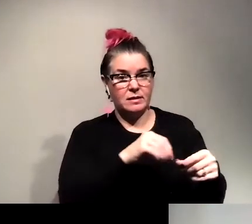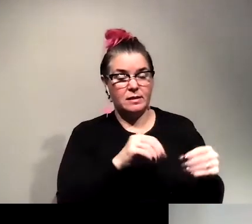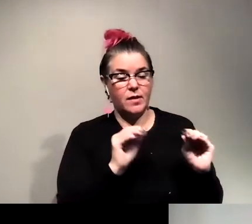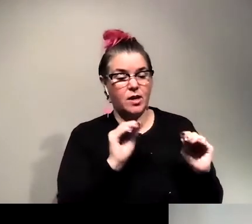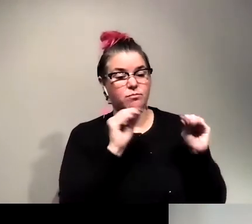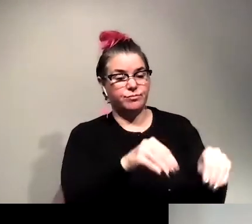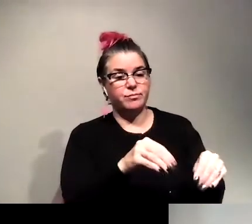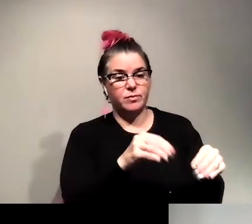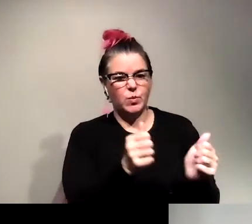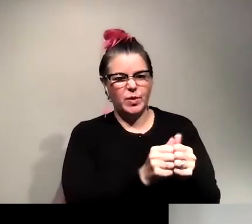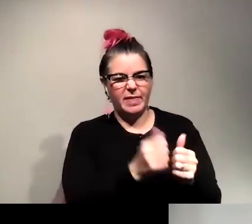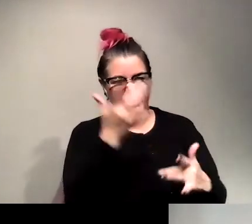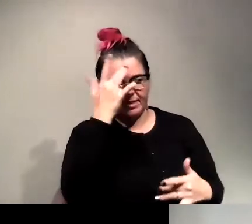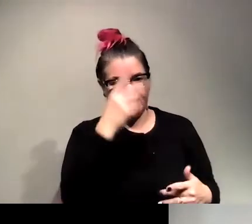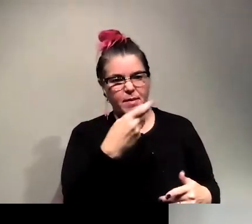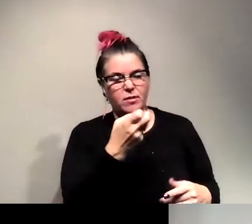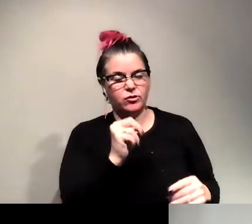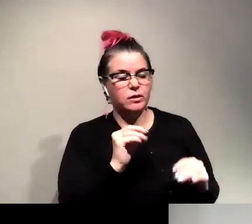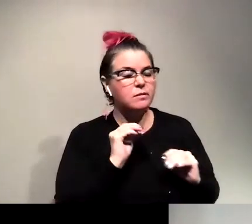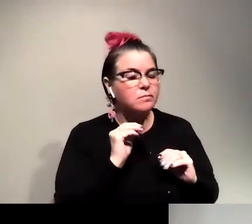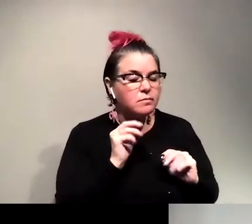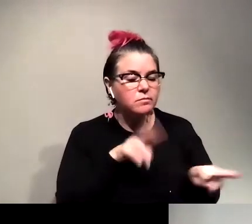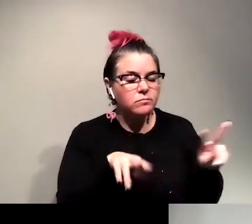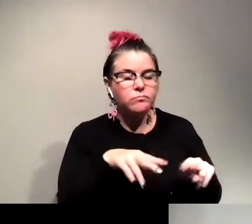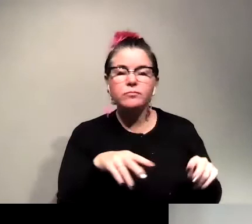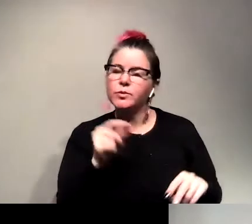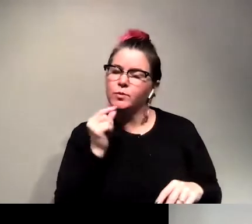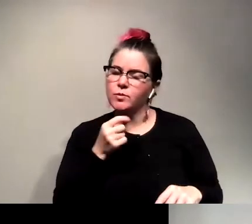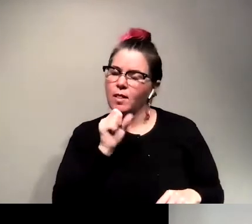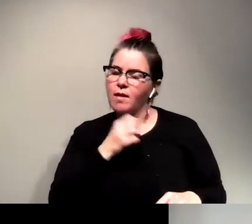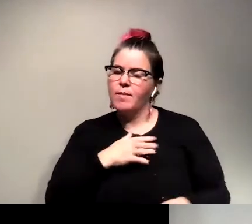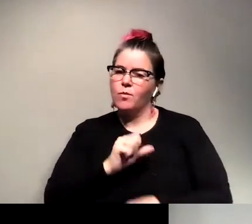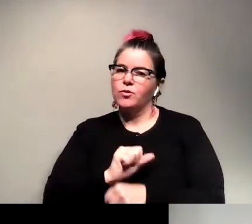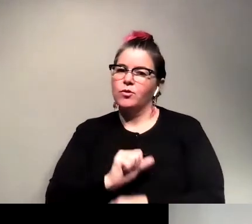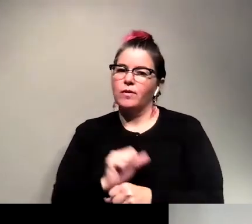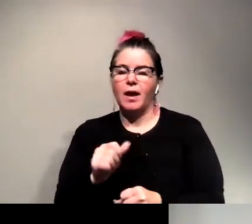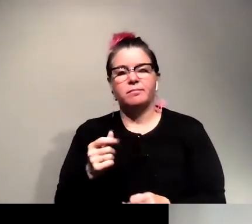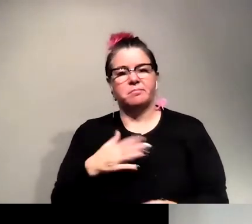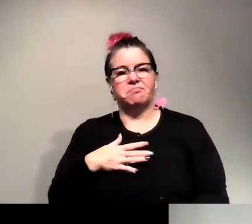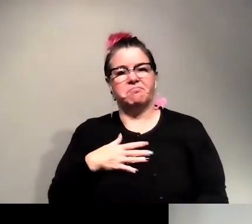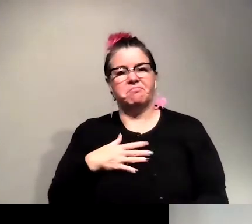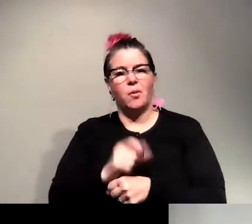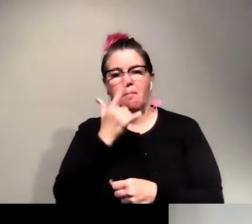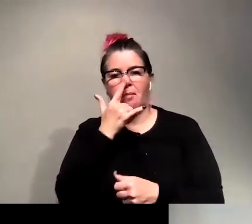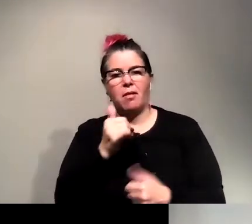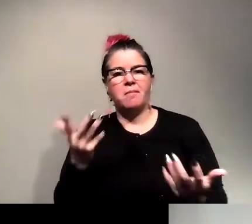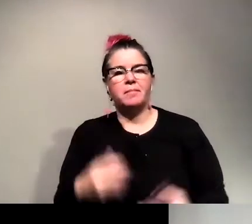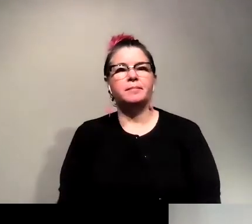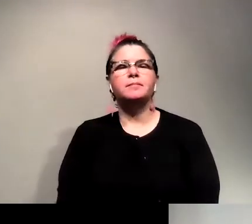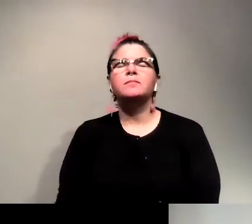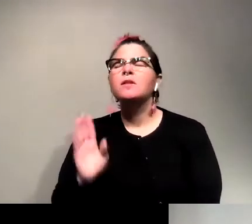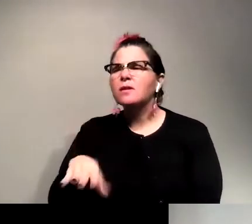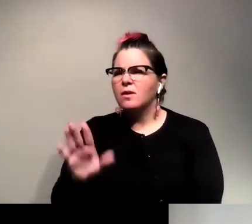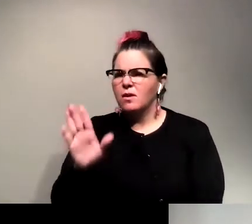with the pathogen. It's super cool. I love my work. And that's kind of what it looks like. Awesome. So like from